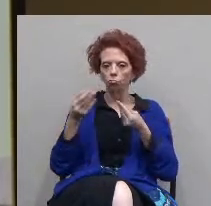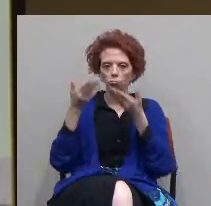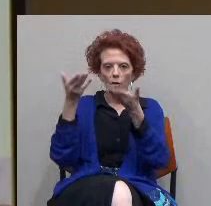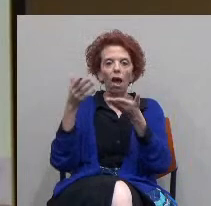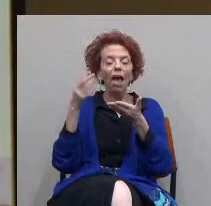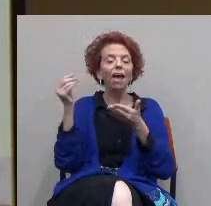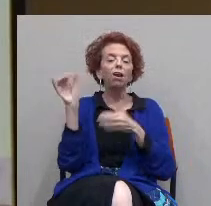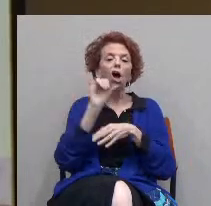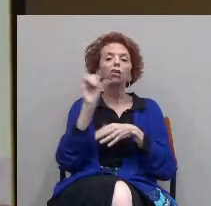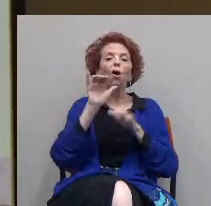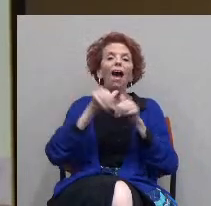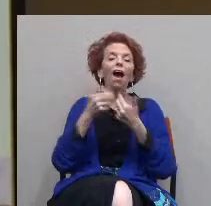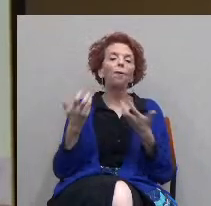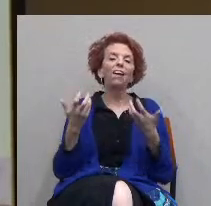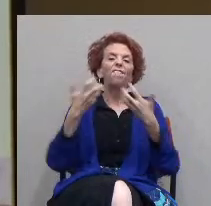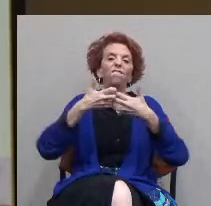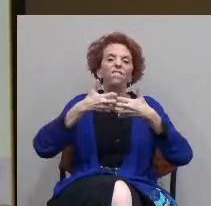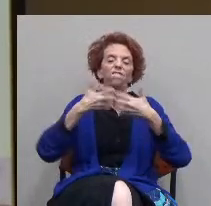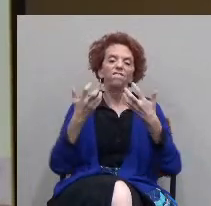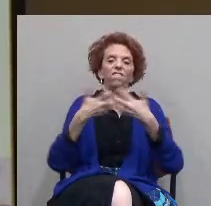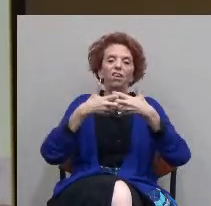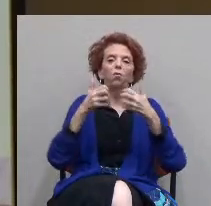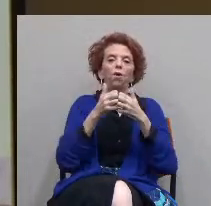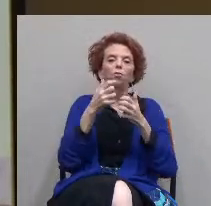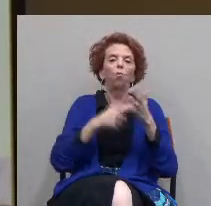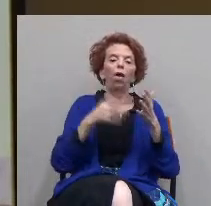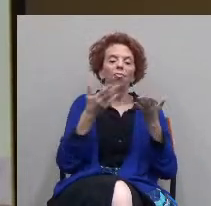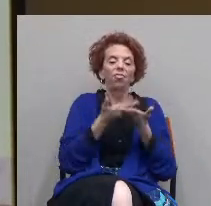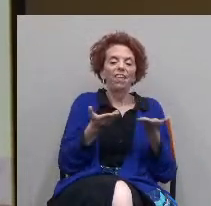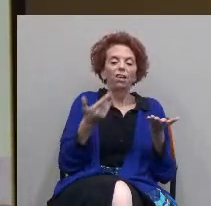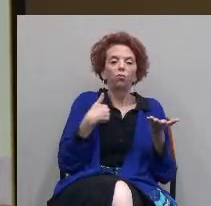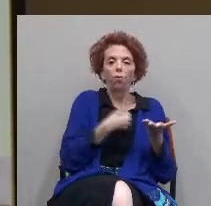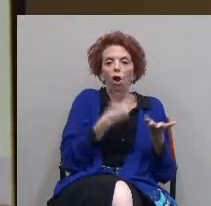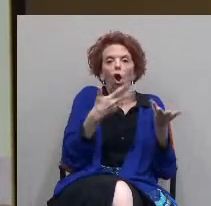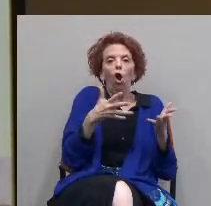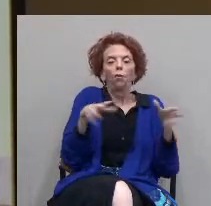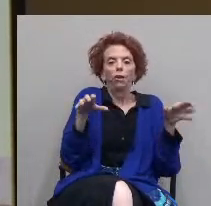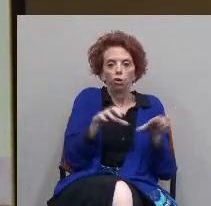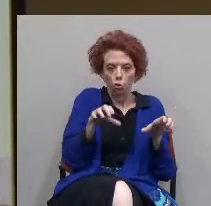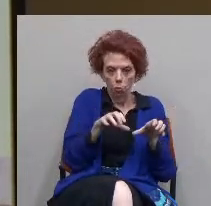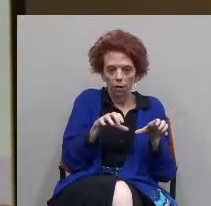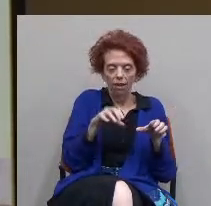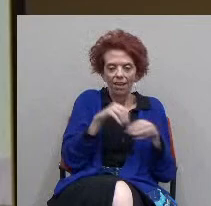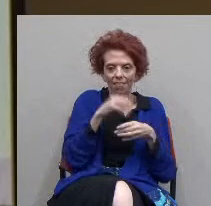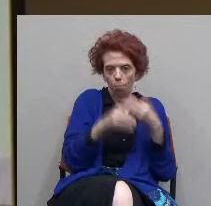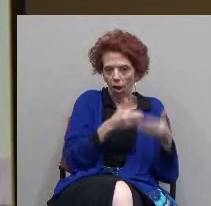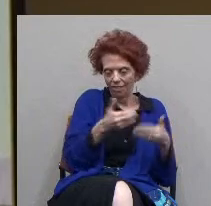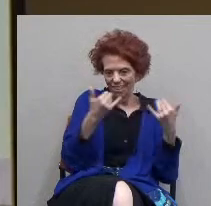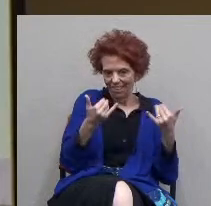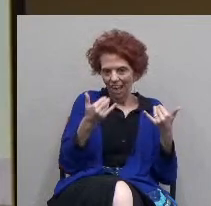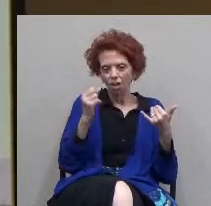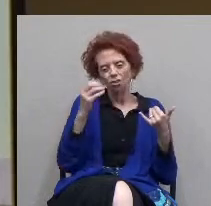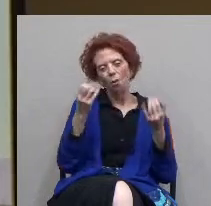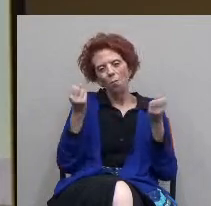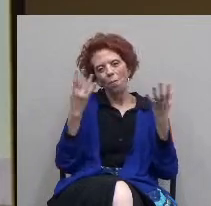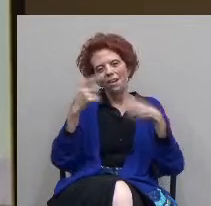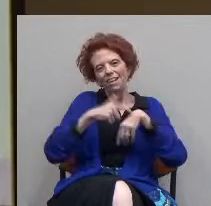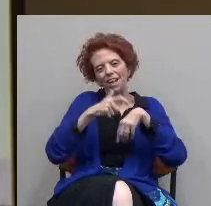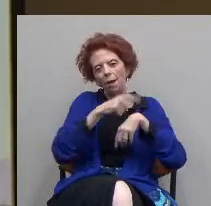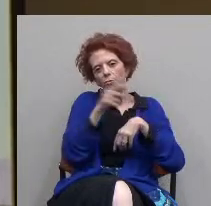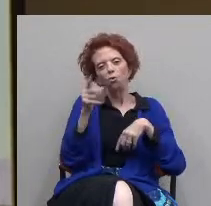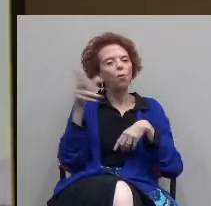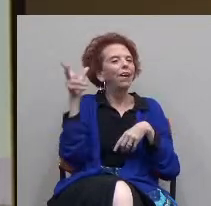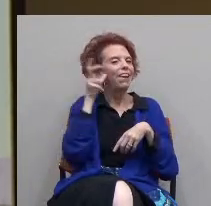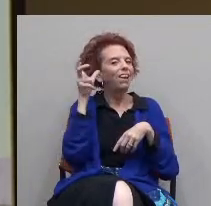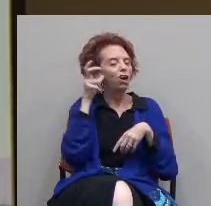and also a way that fits into existing things that we're doing that incorporates their thought process in there. So there's a lot of times where you may hear